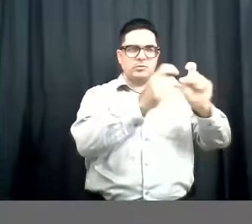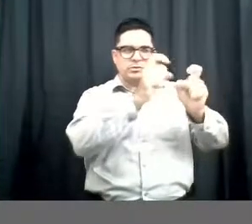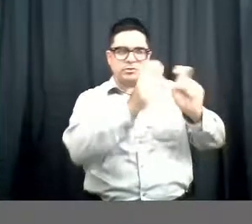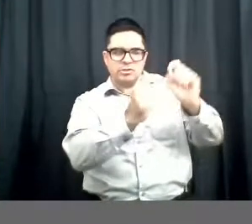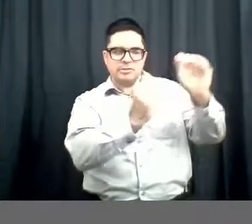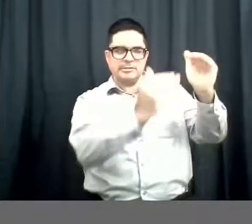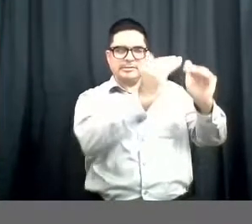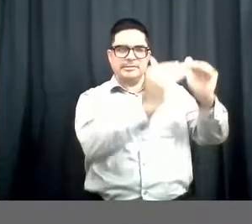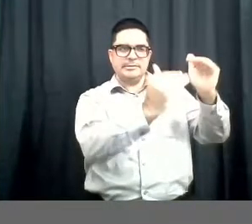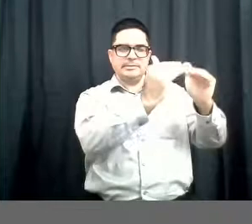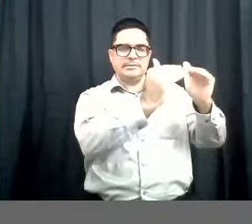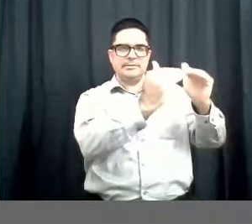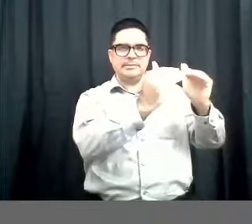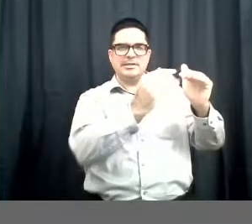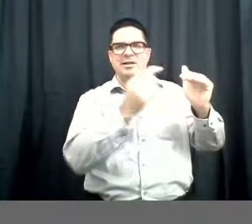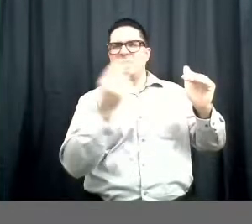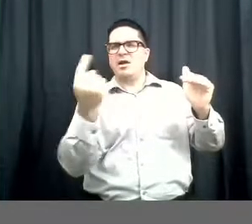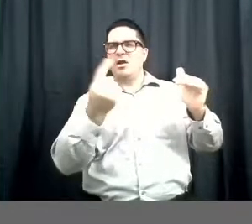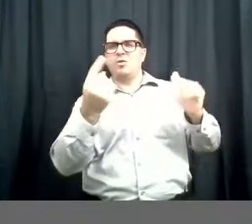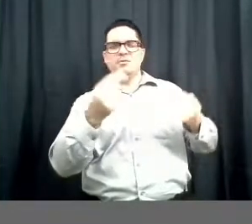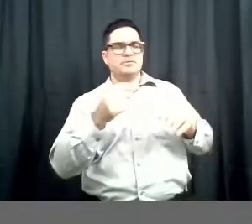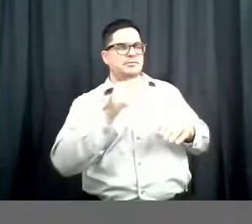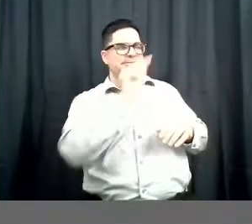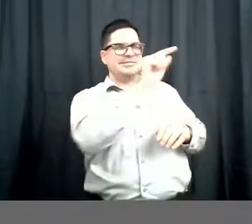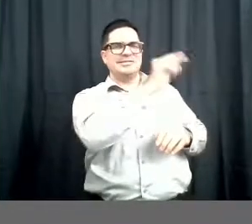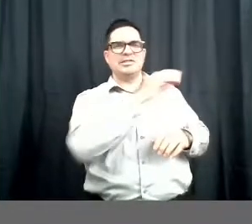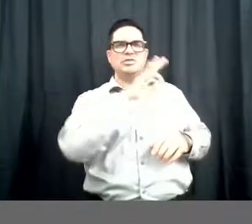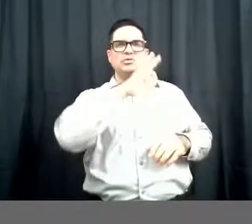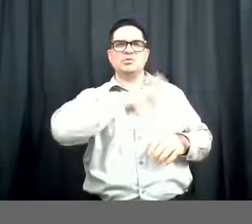less money for creditors, and I think that's something I want to point out.